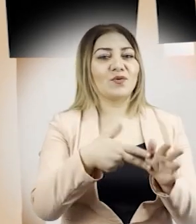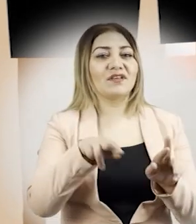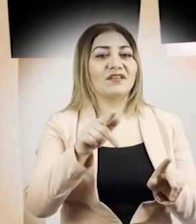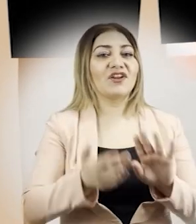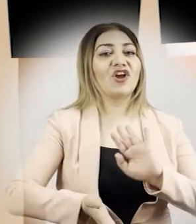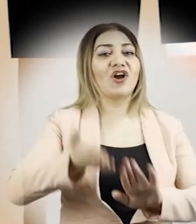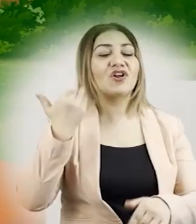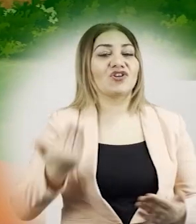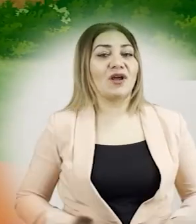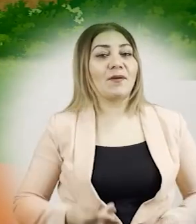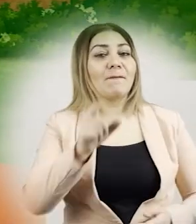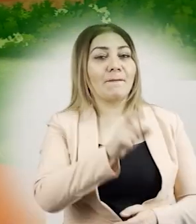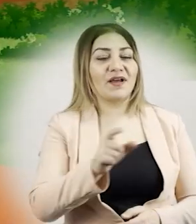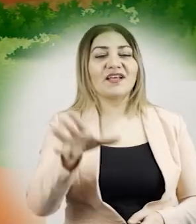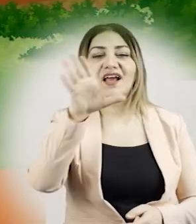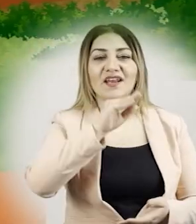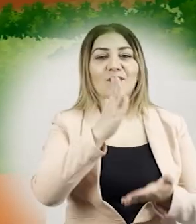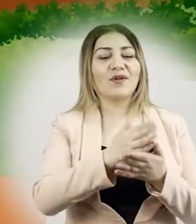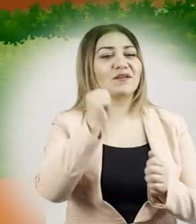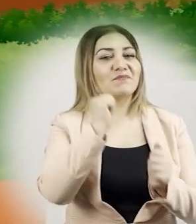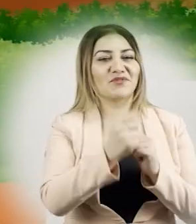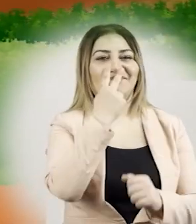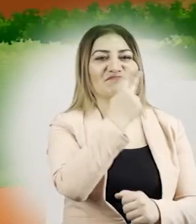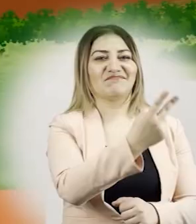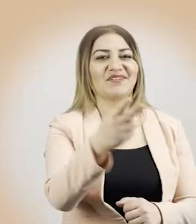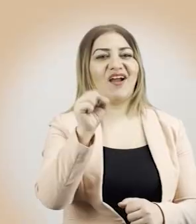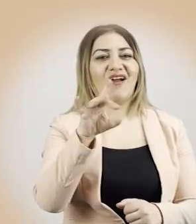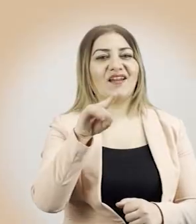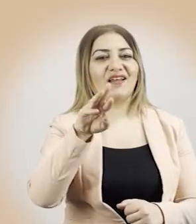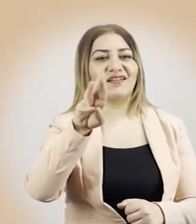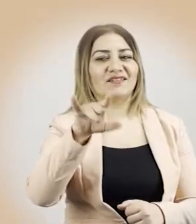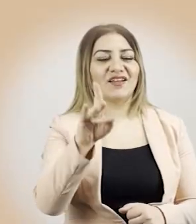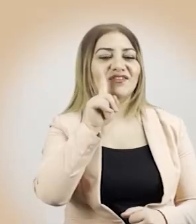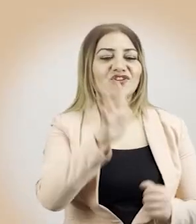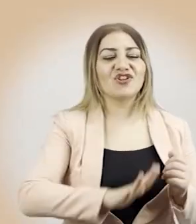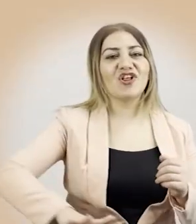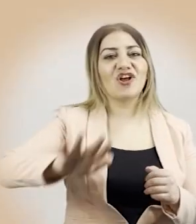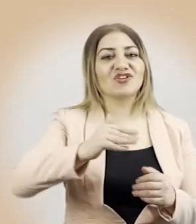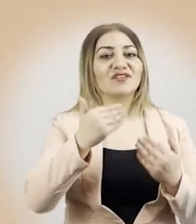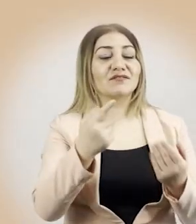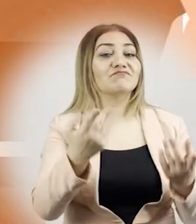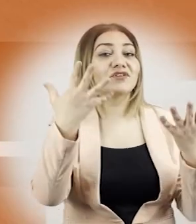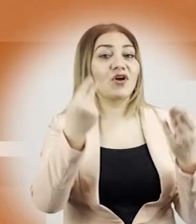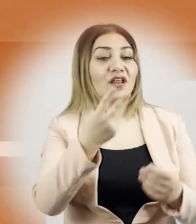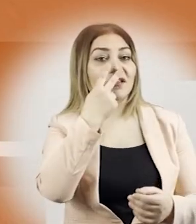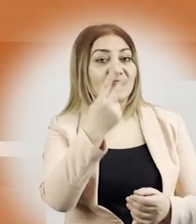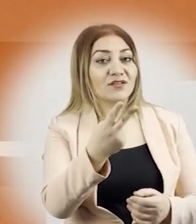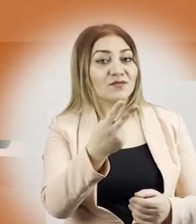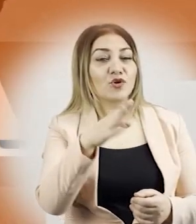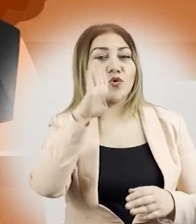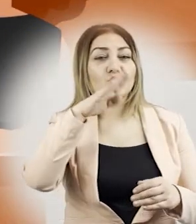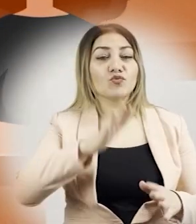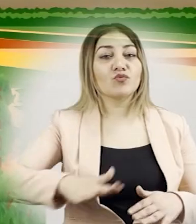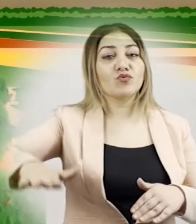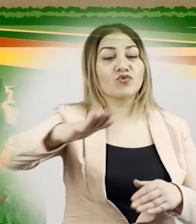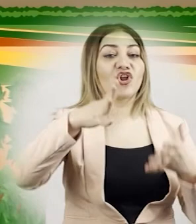9 to 8,000 years ago, people had the privilege to continually observe the area of the Ararat Valley, and only to discover one day the